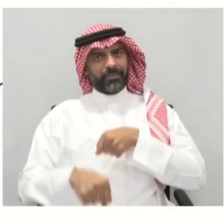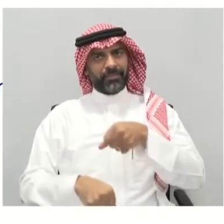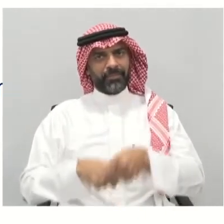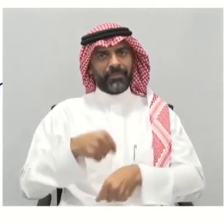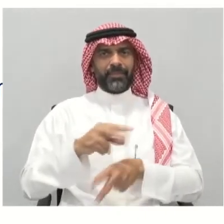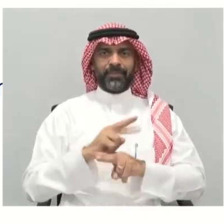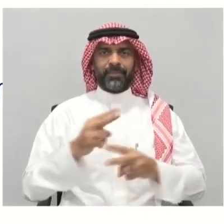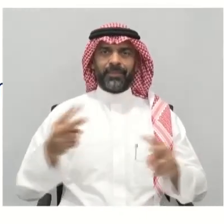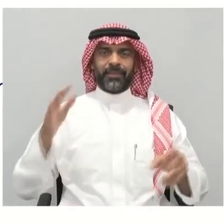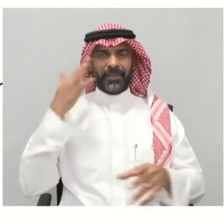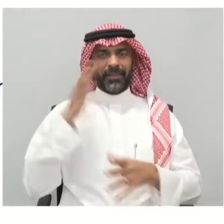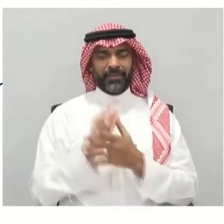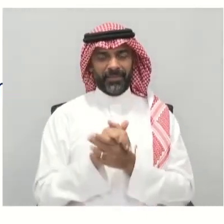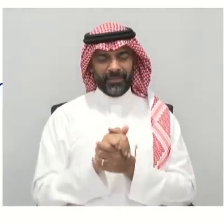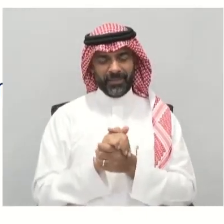can